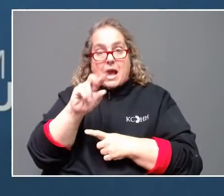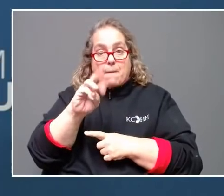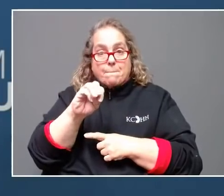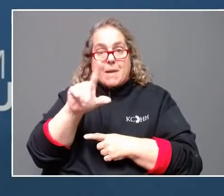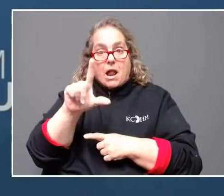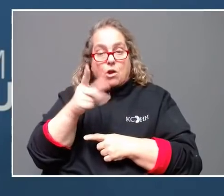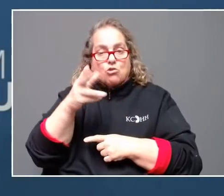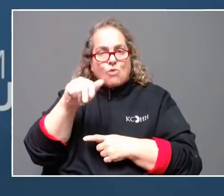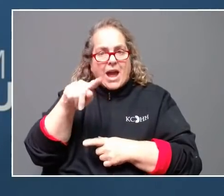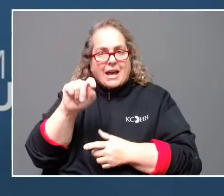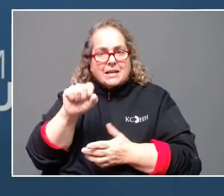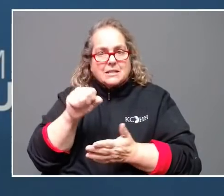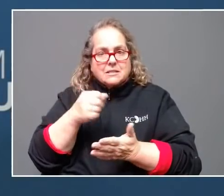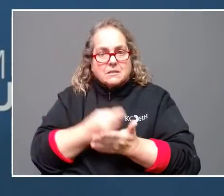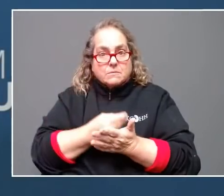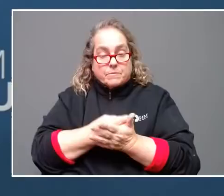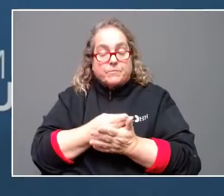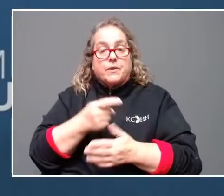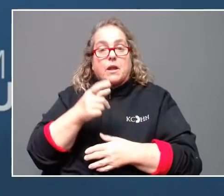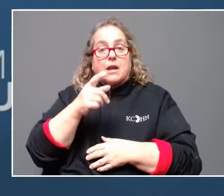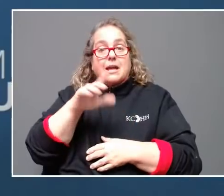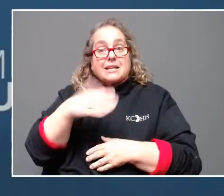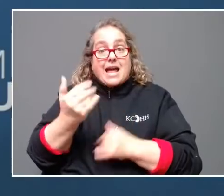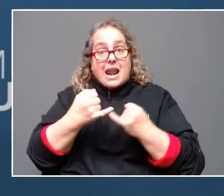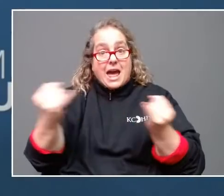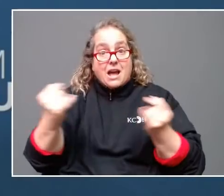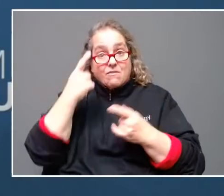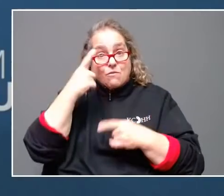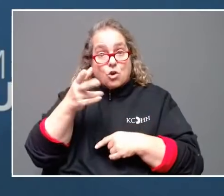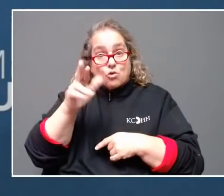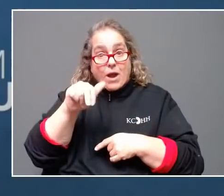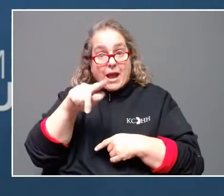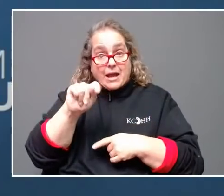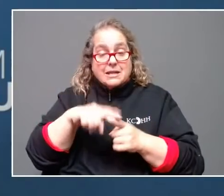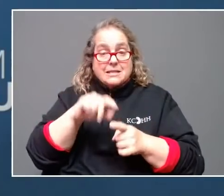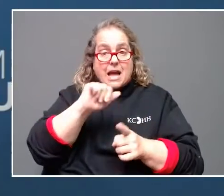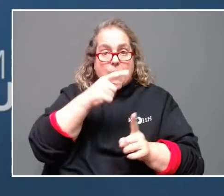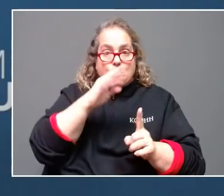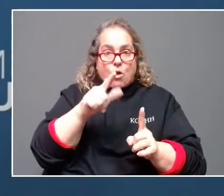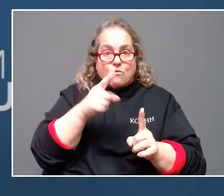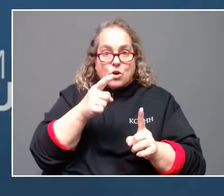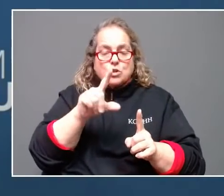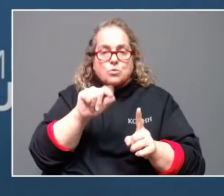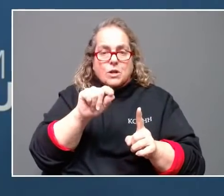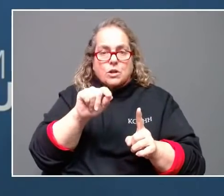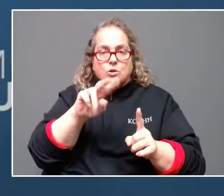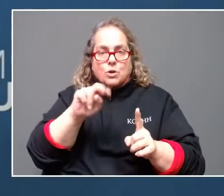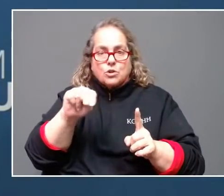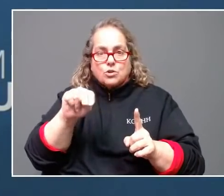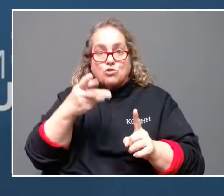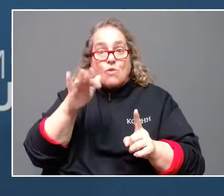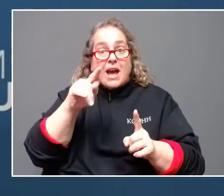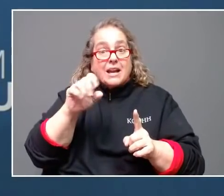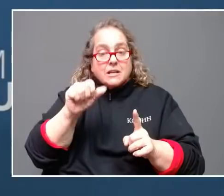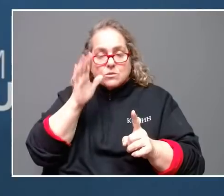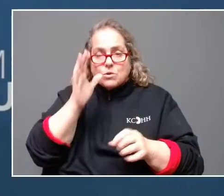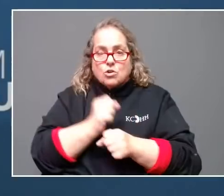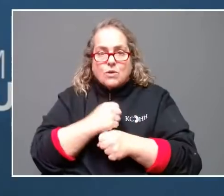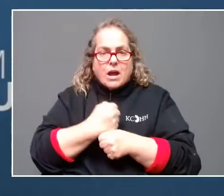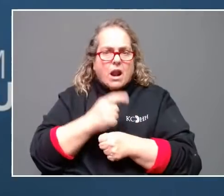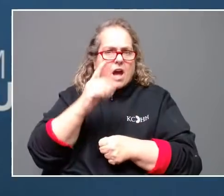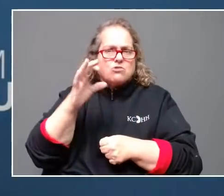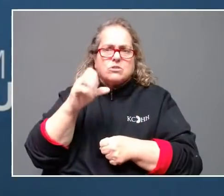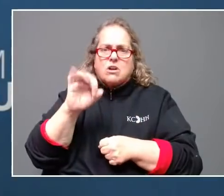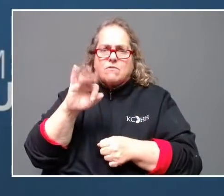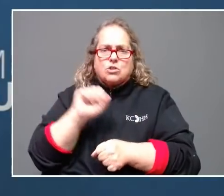The deadline to submit one is April 1st, 2022. The grants are creating hundreds of jobs and helping to build a strong